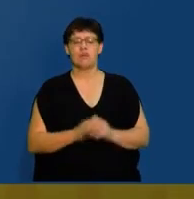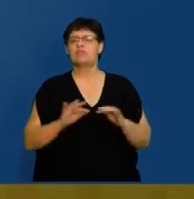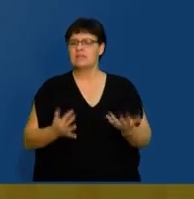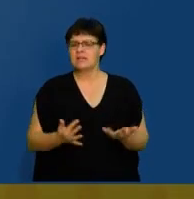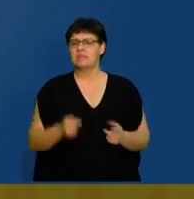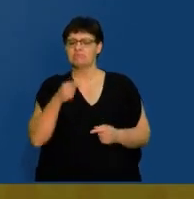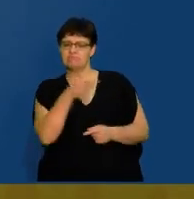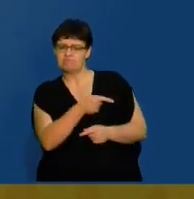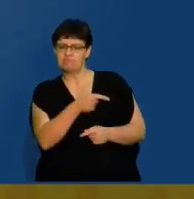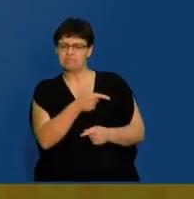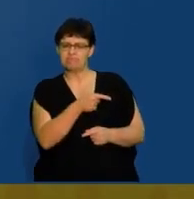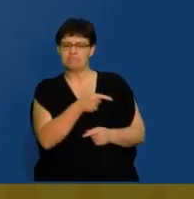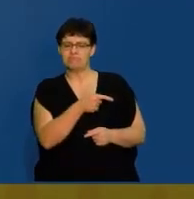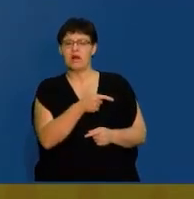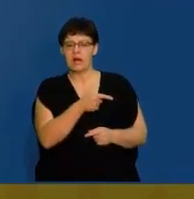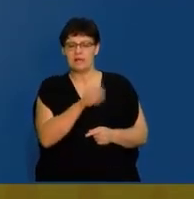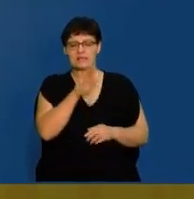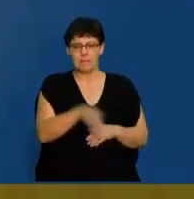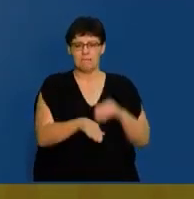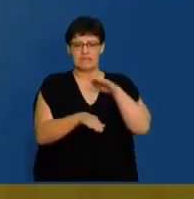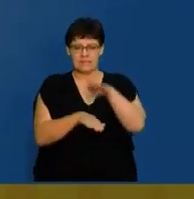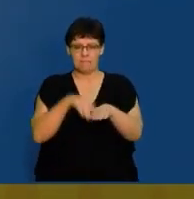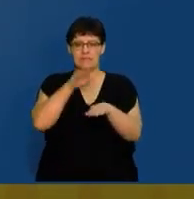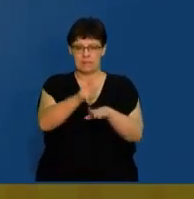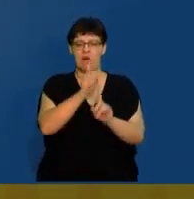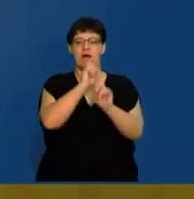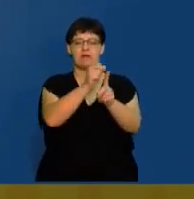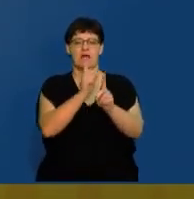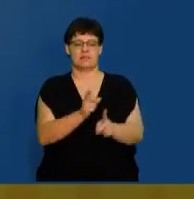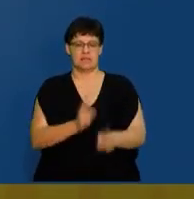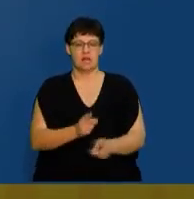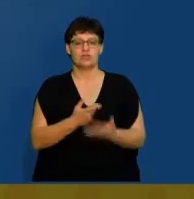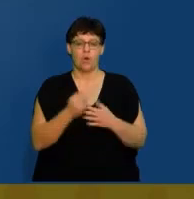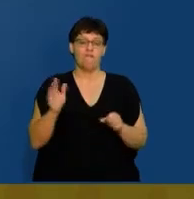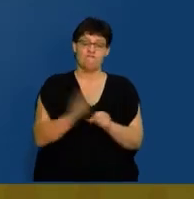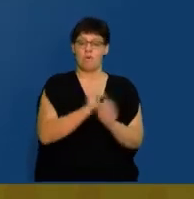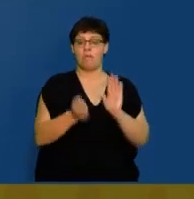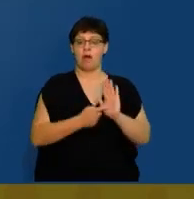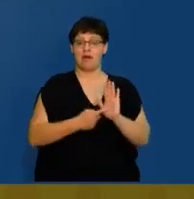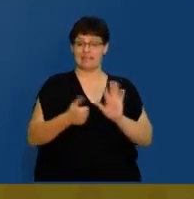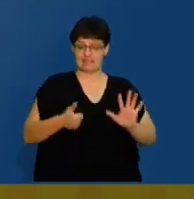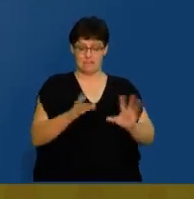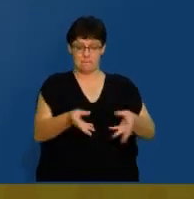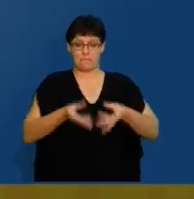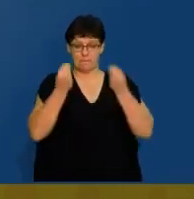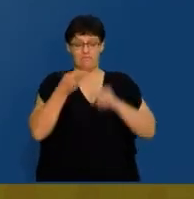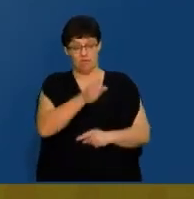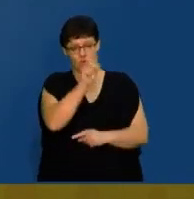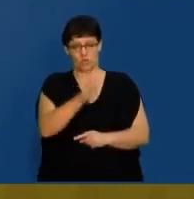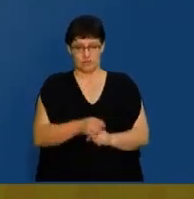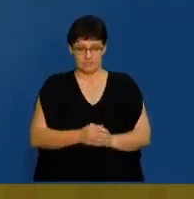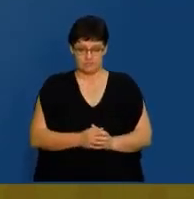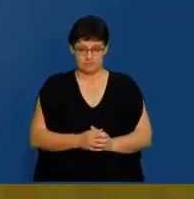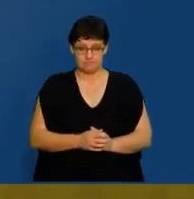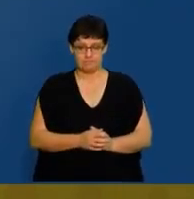how I would lay out this step by step so that I could achieve the full 6 marks for this question.